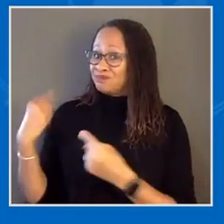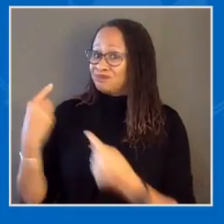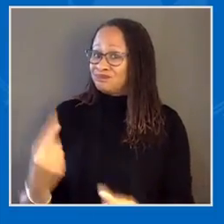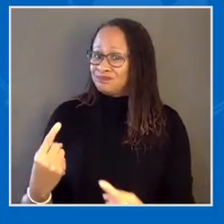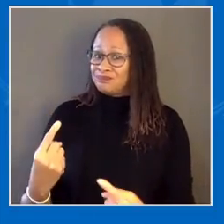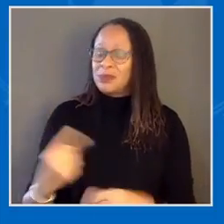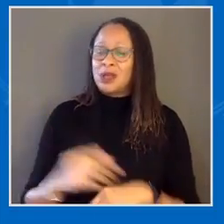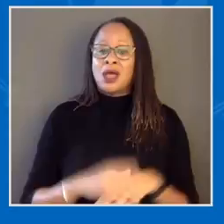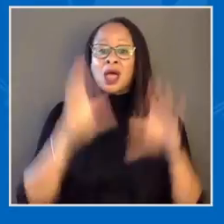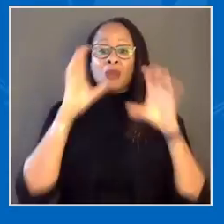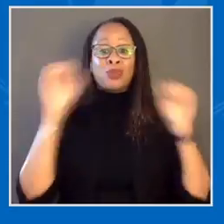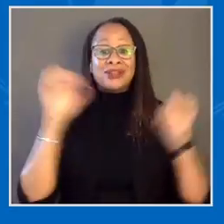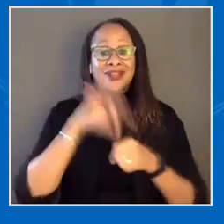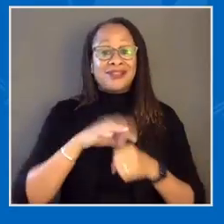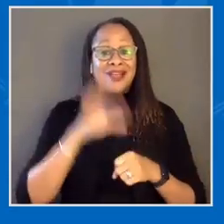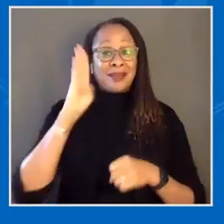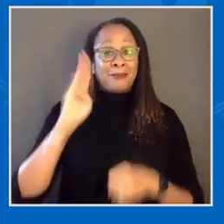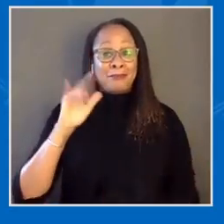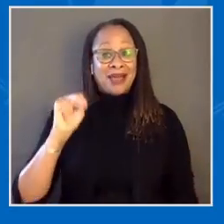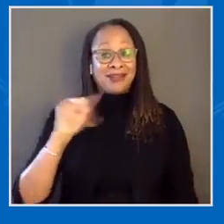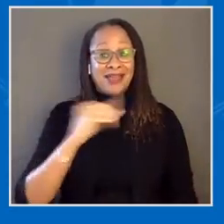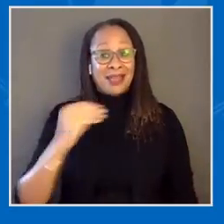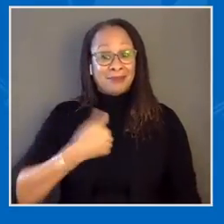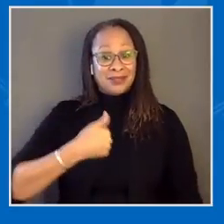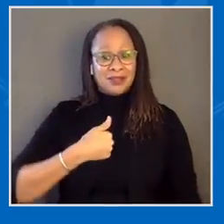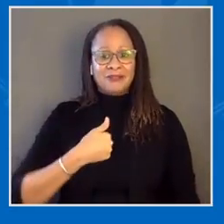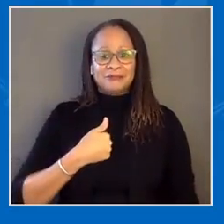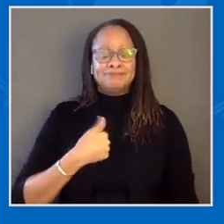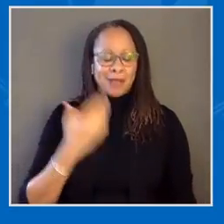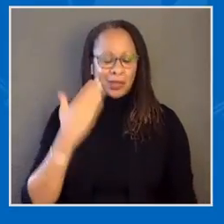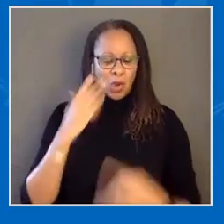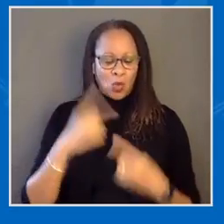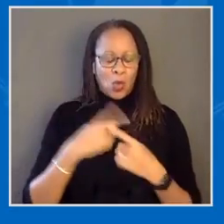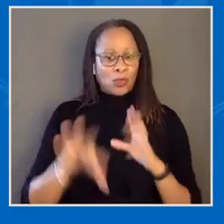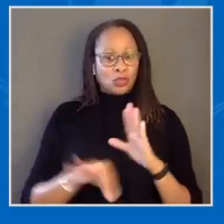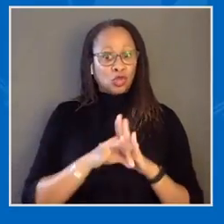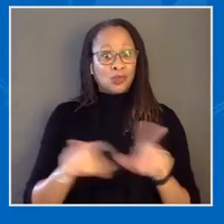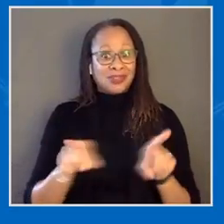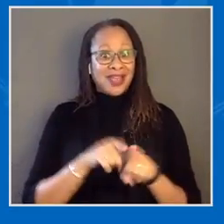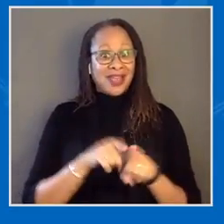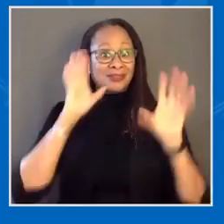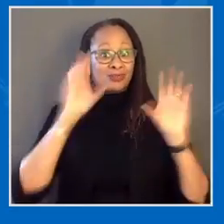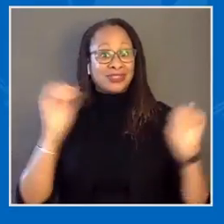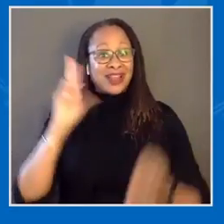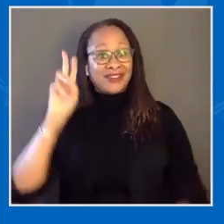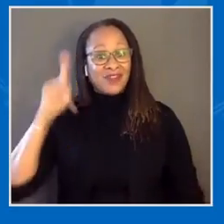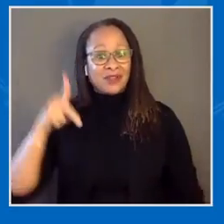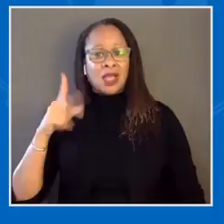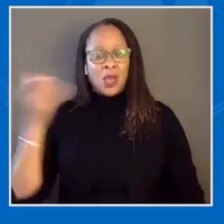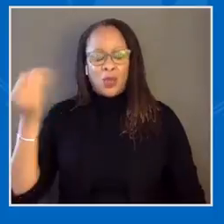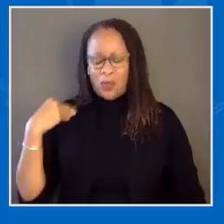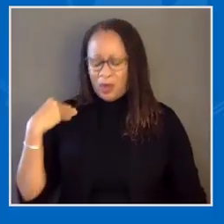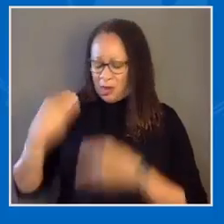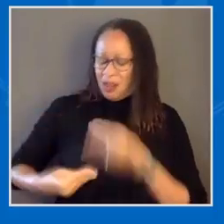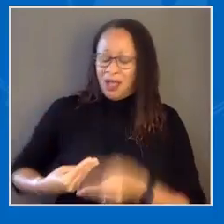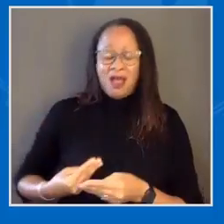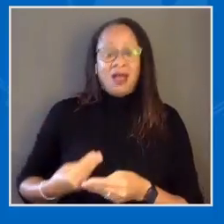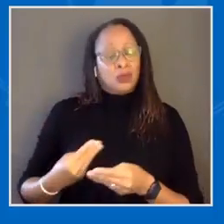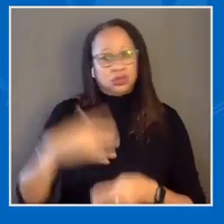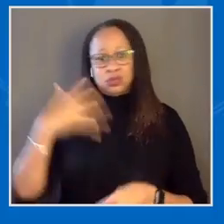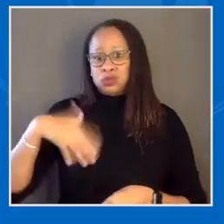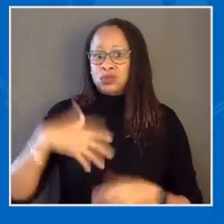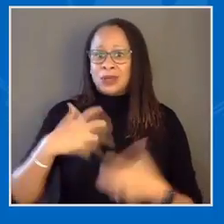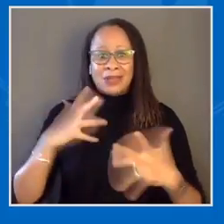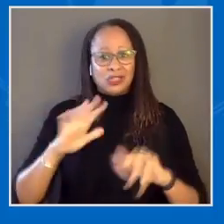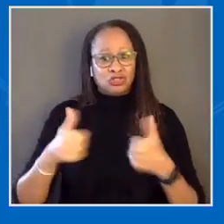President-elect Biden and I have long known that when we were elected, we would inherit a series of unprecedented challenges upon